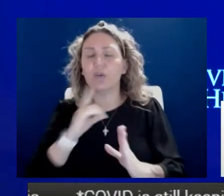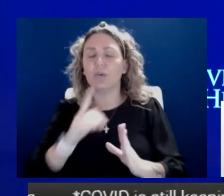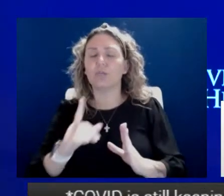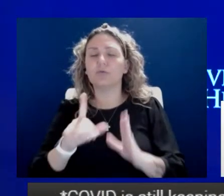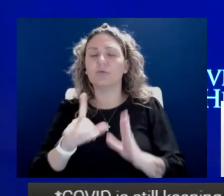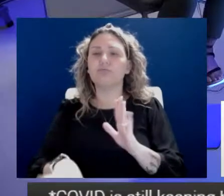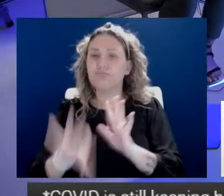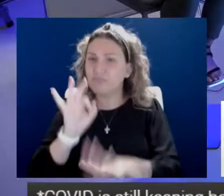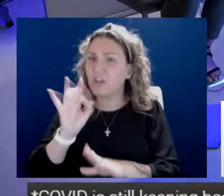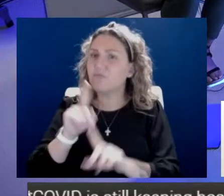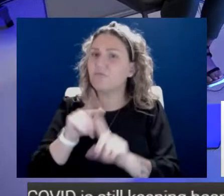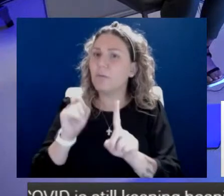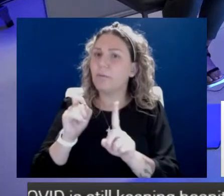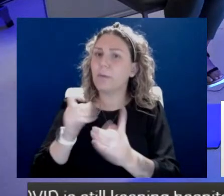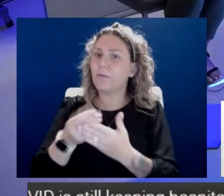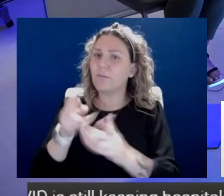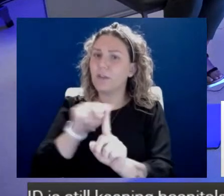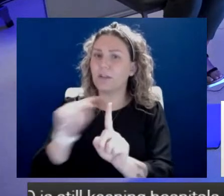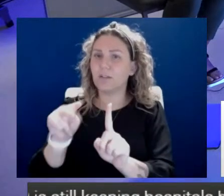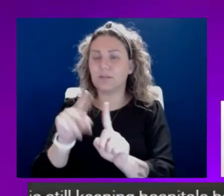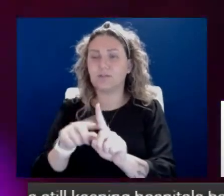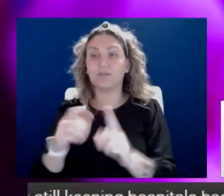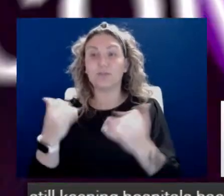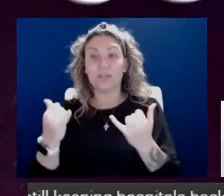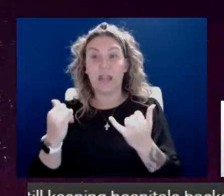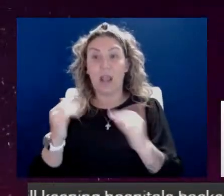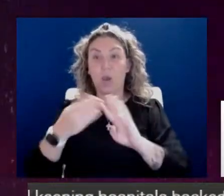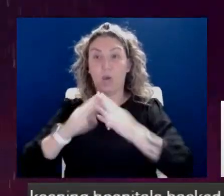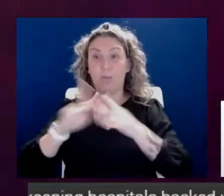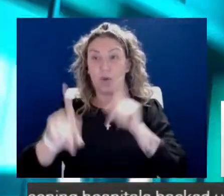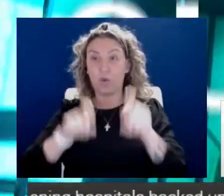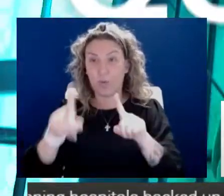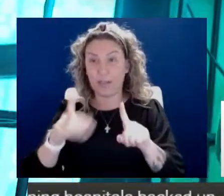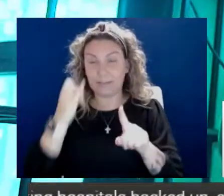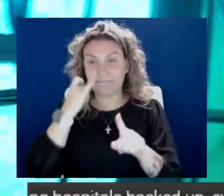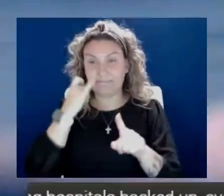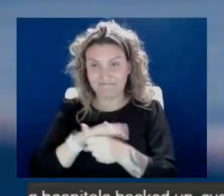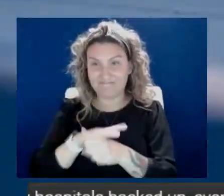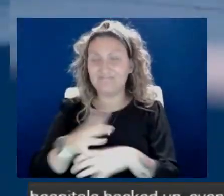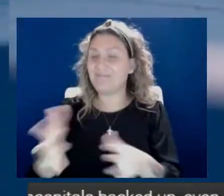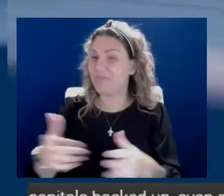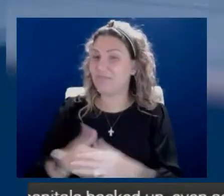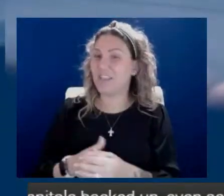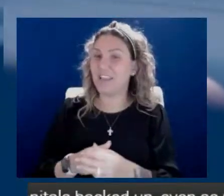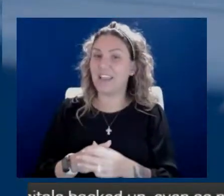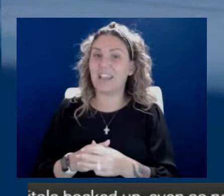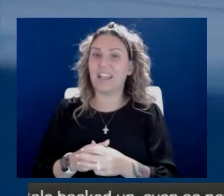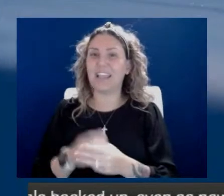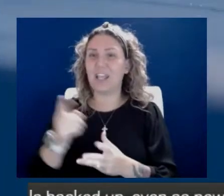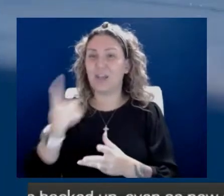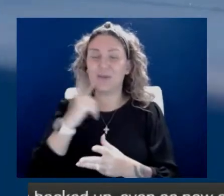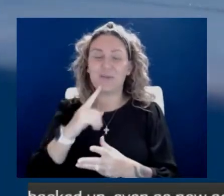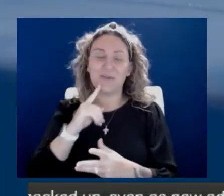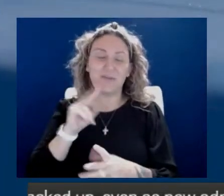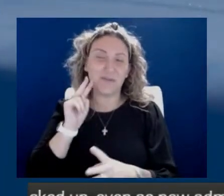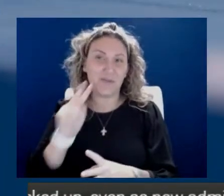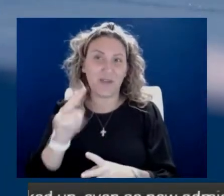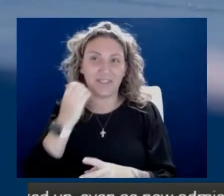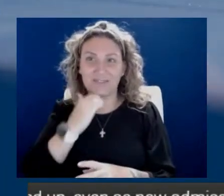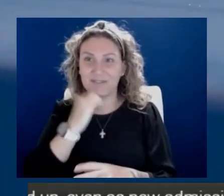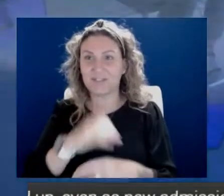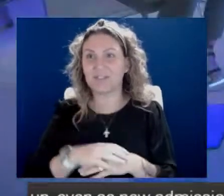perspective. All right, I want to get to some community questions now if we can. And Georgianne, I know you're a daily viewer of ours, and she said she